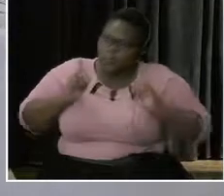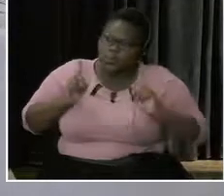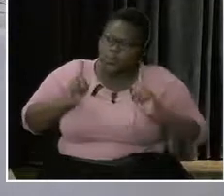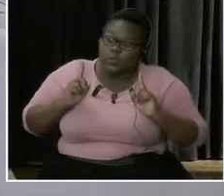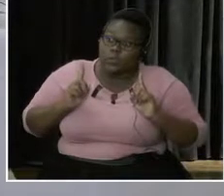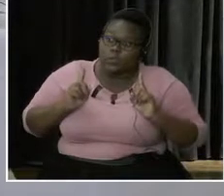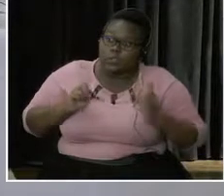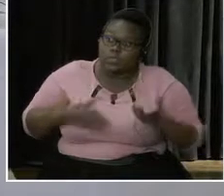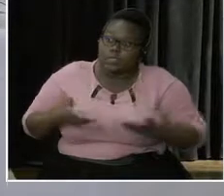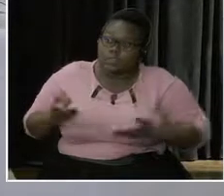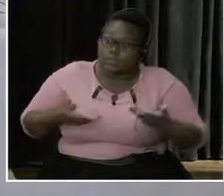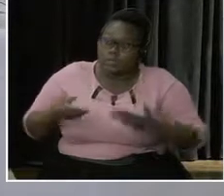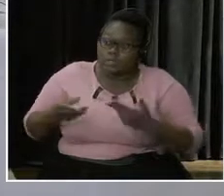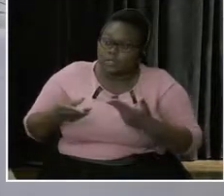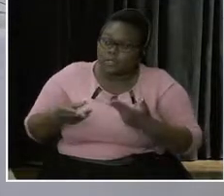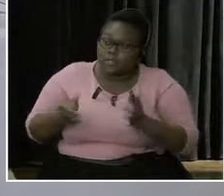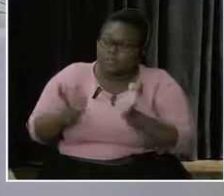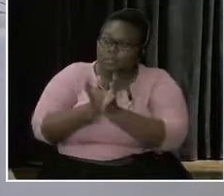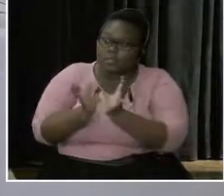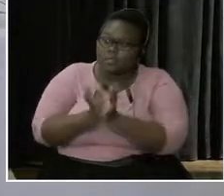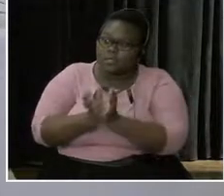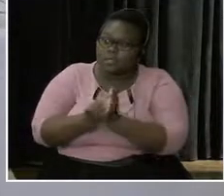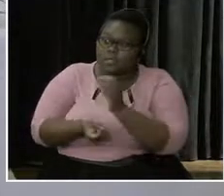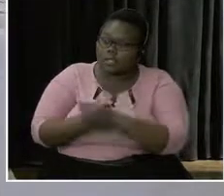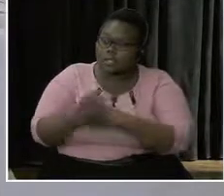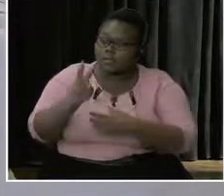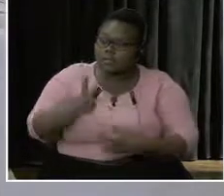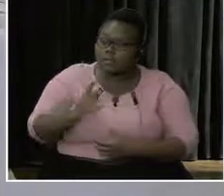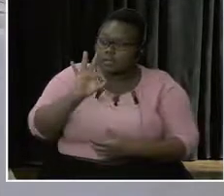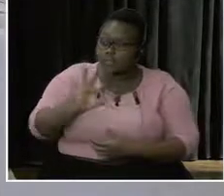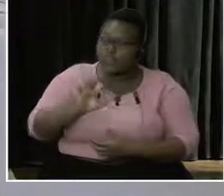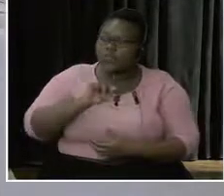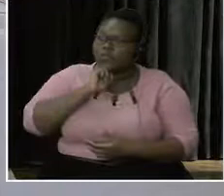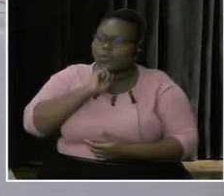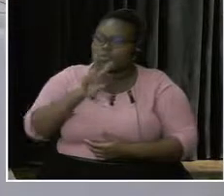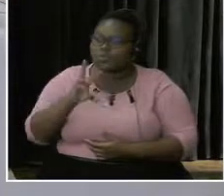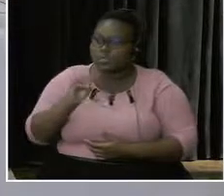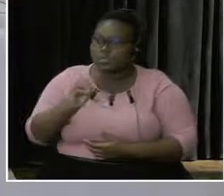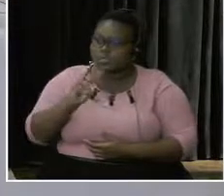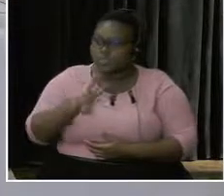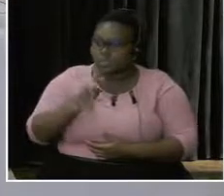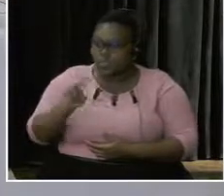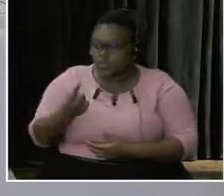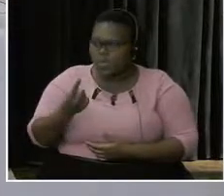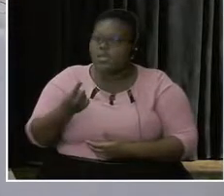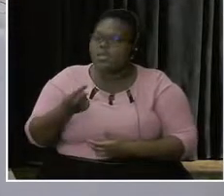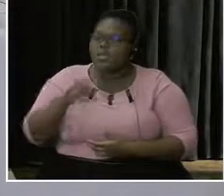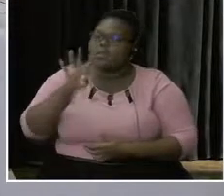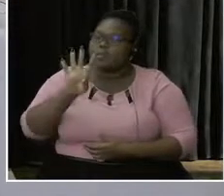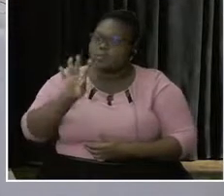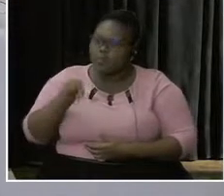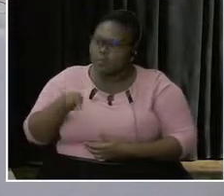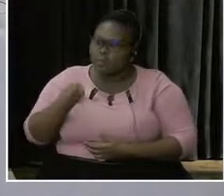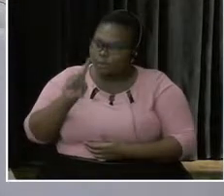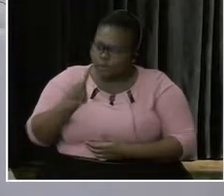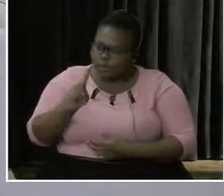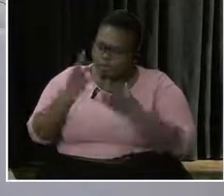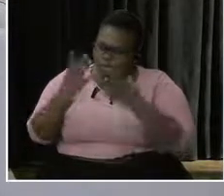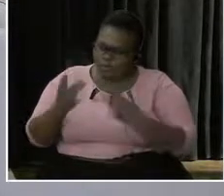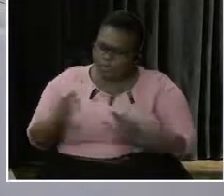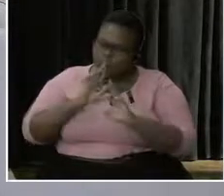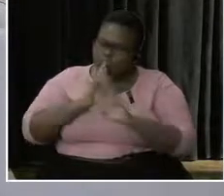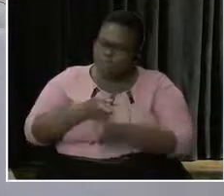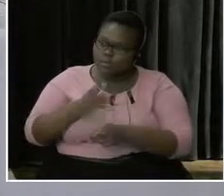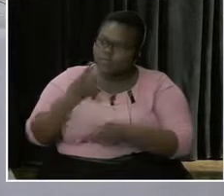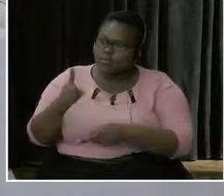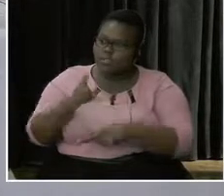held on the 23rd of August 2021. Item number 4.1, Budget Statement Report for the